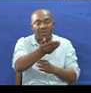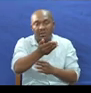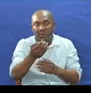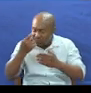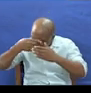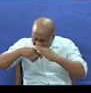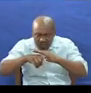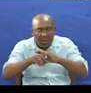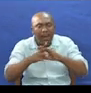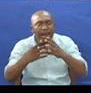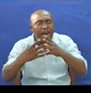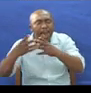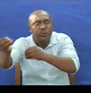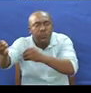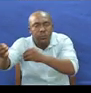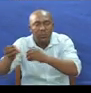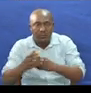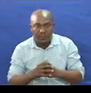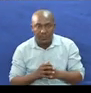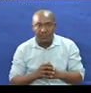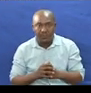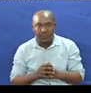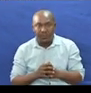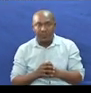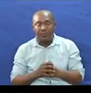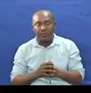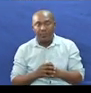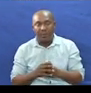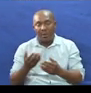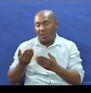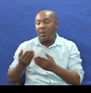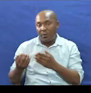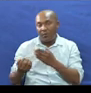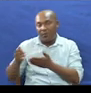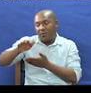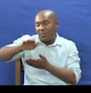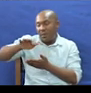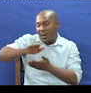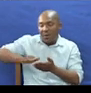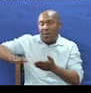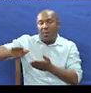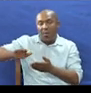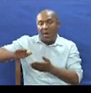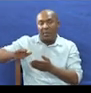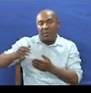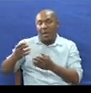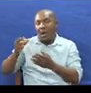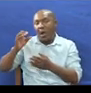other. From one end or side of something to the other. Look at this